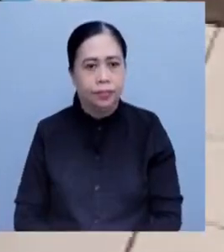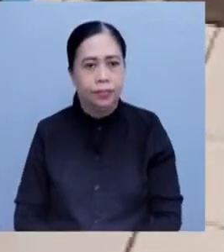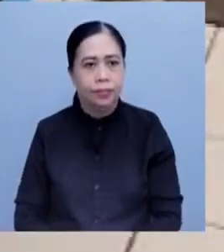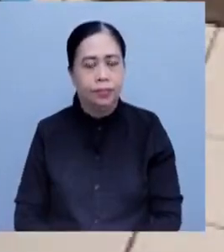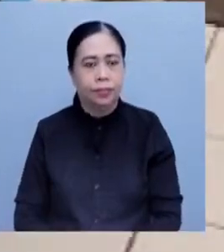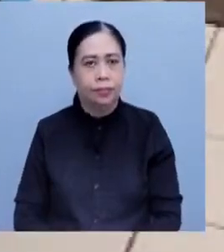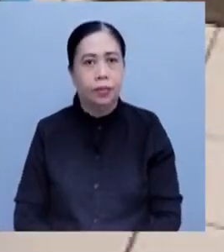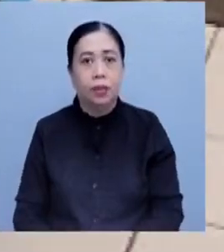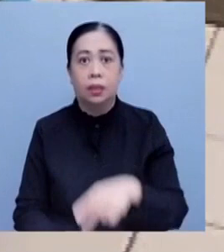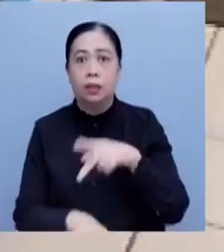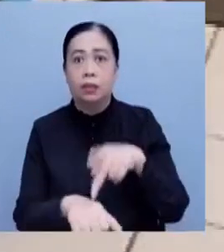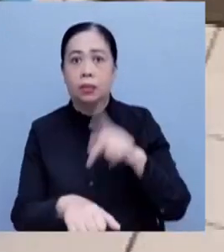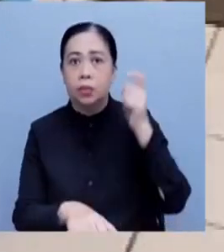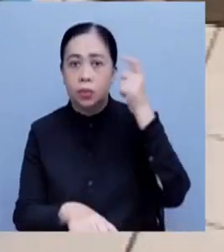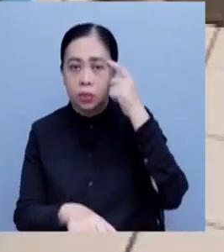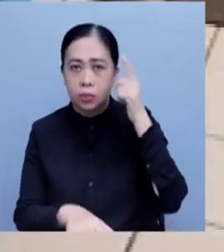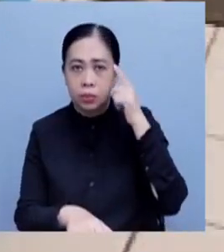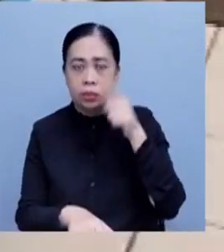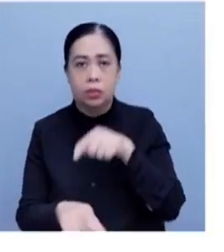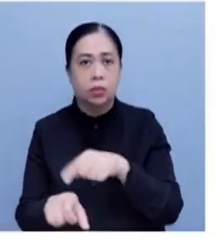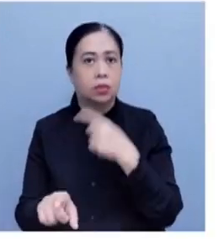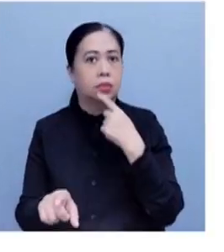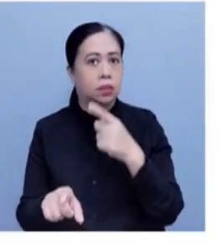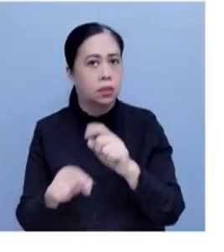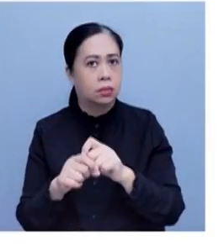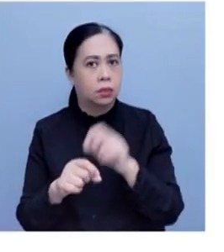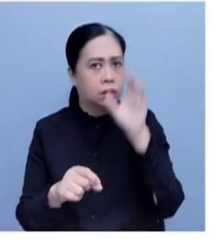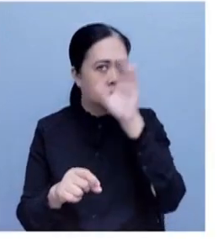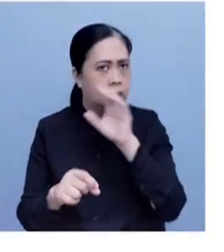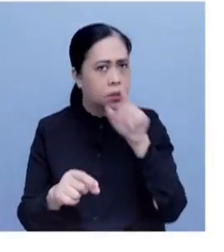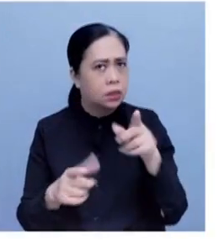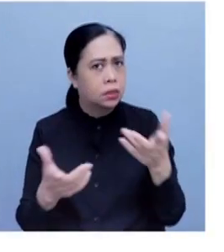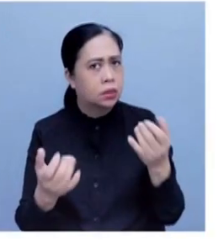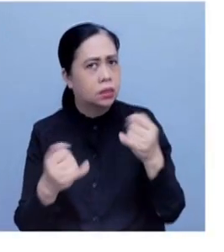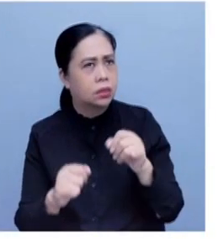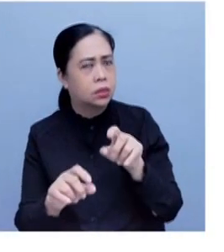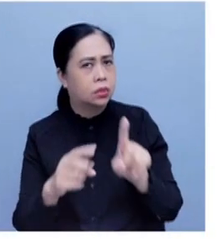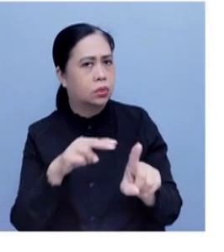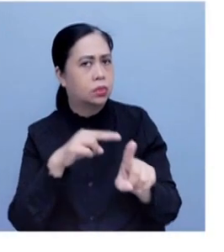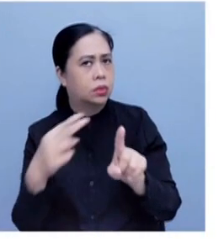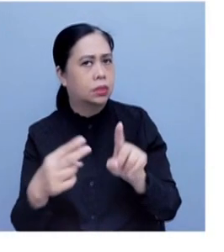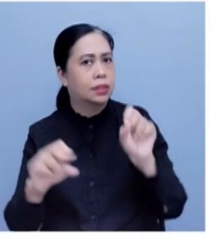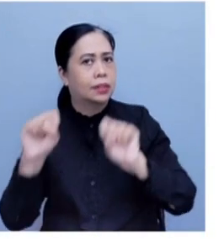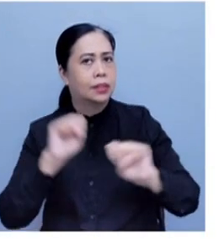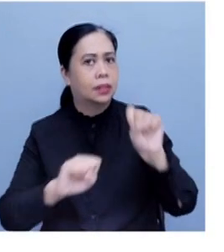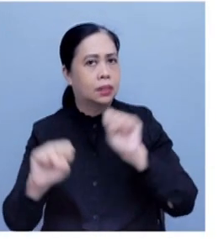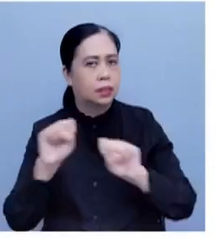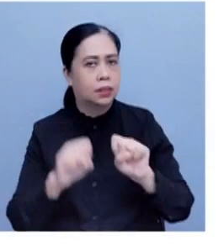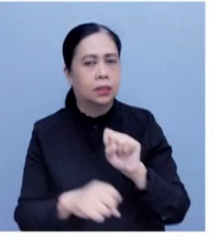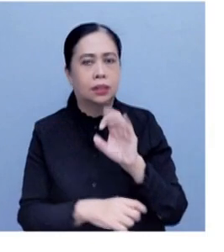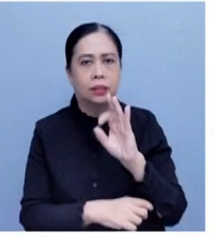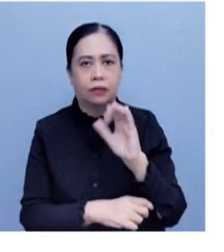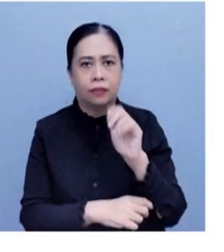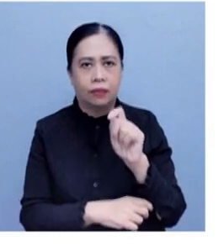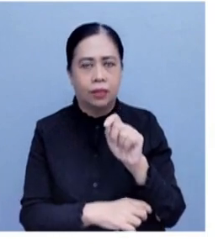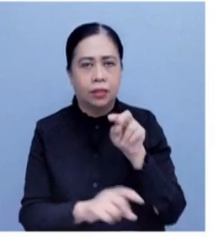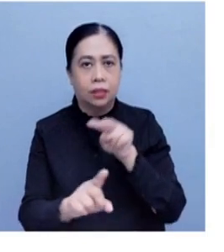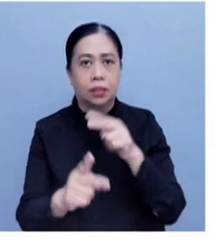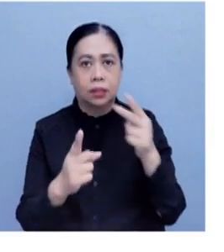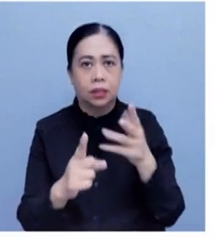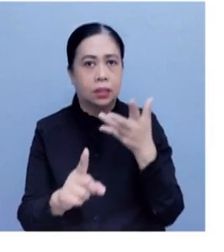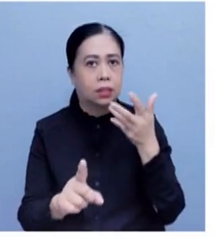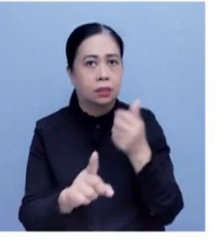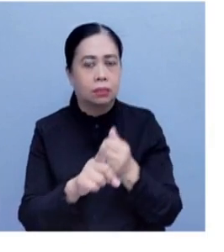The Philippine government, for its part, says it is looking at the issue from a science and fact-based perspective and its impact on